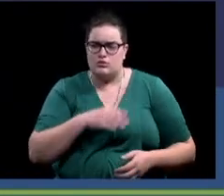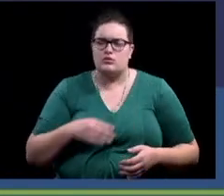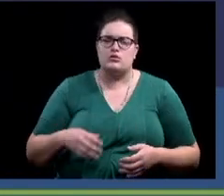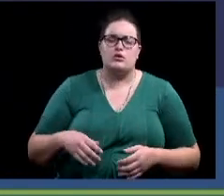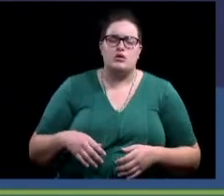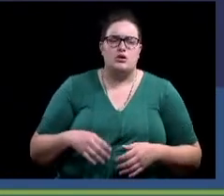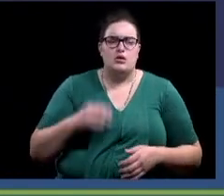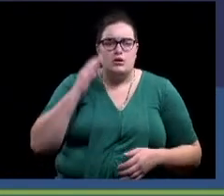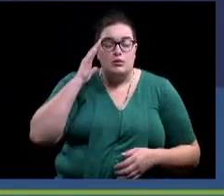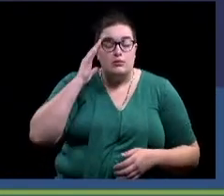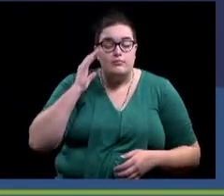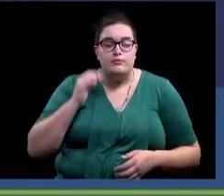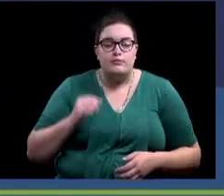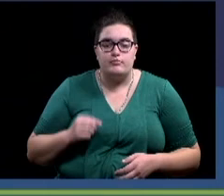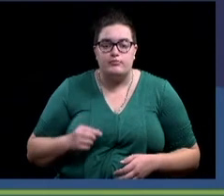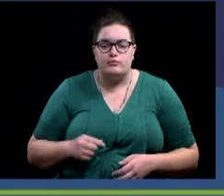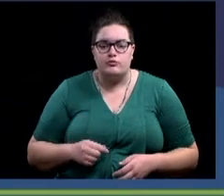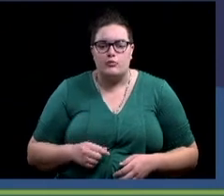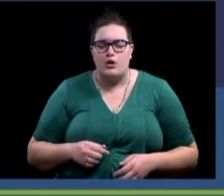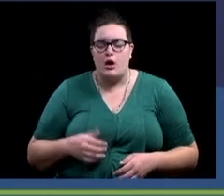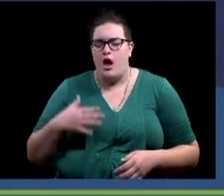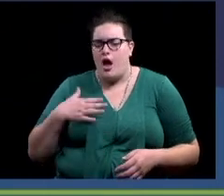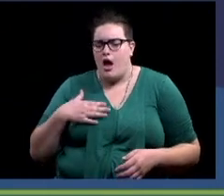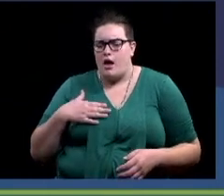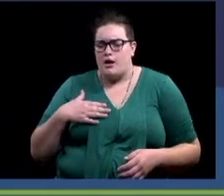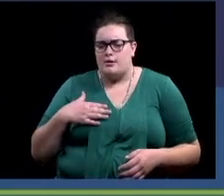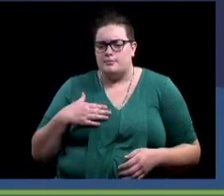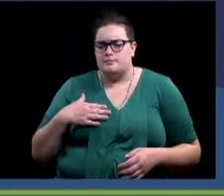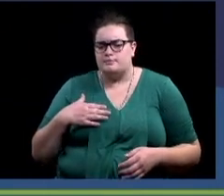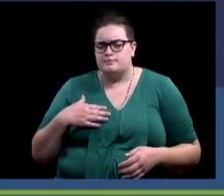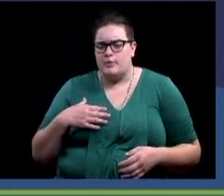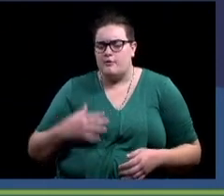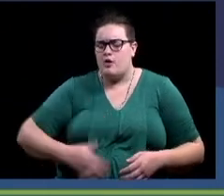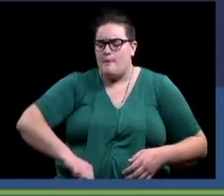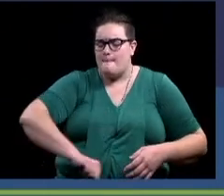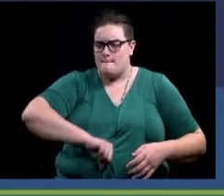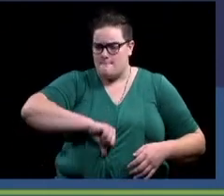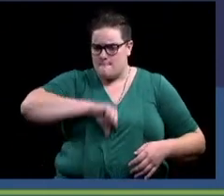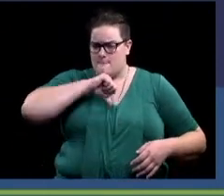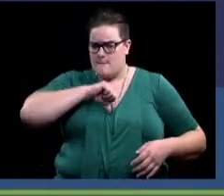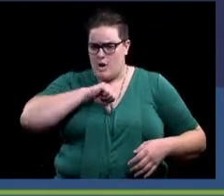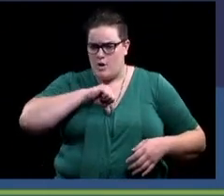very proud to see that Waco PD is years ahead